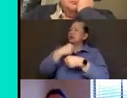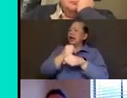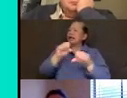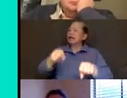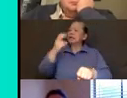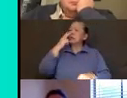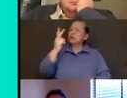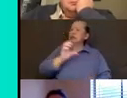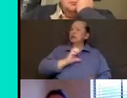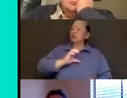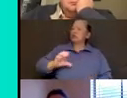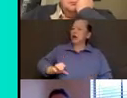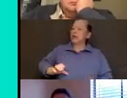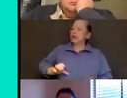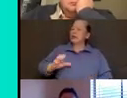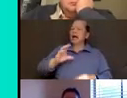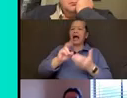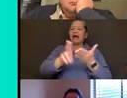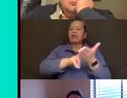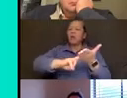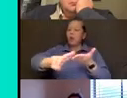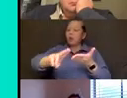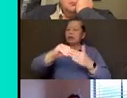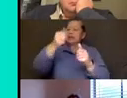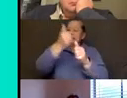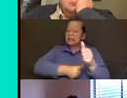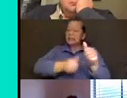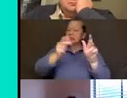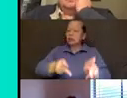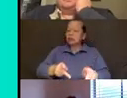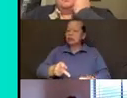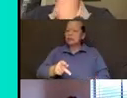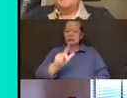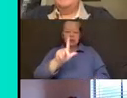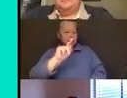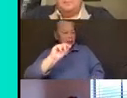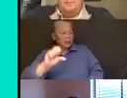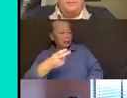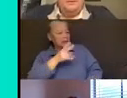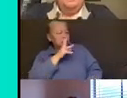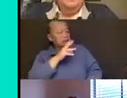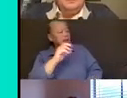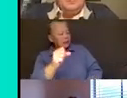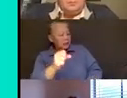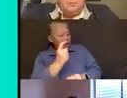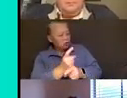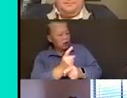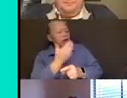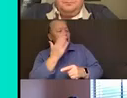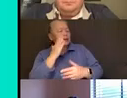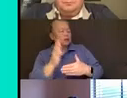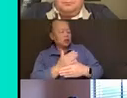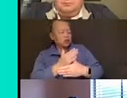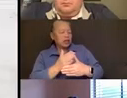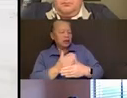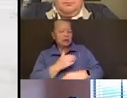Christ and the holy in every person. That's right. Right. Thanks for sharing.